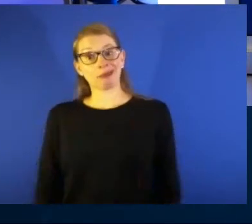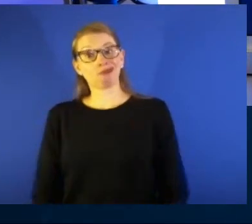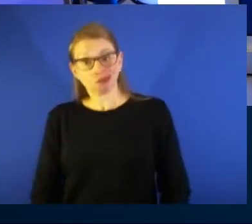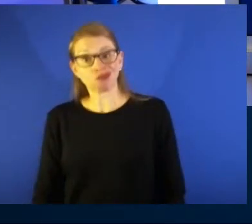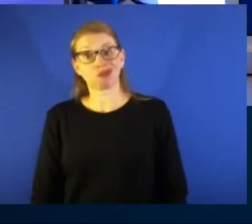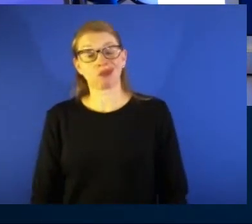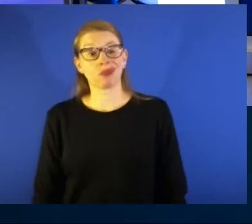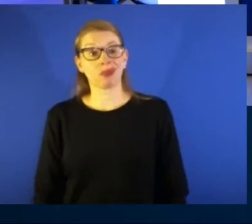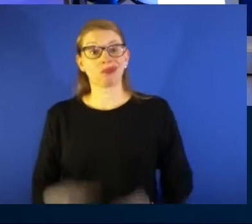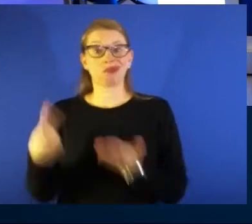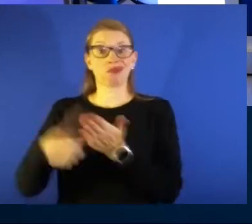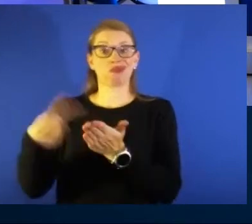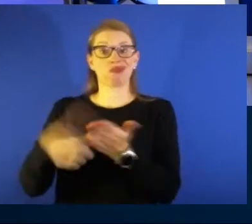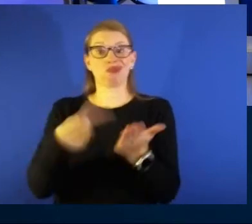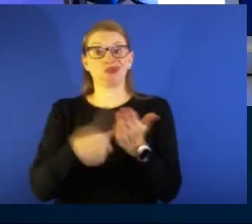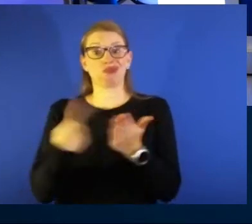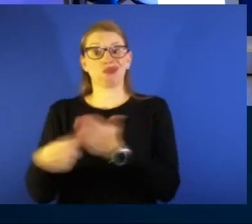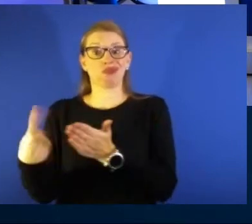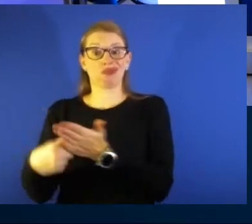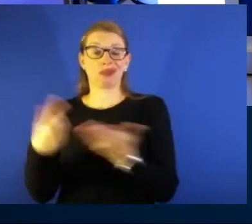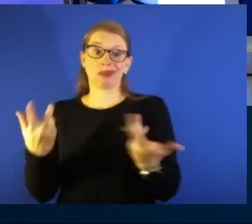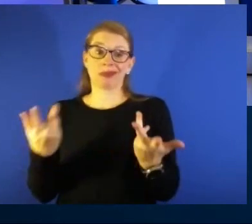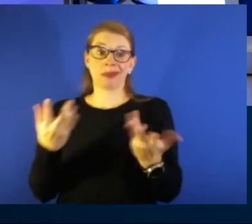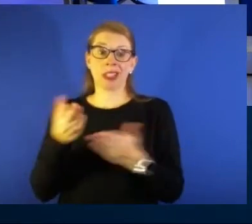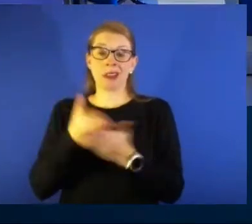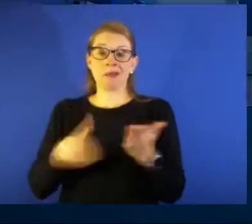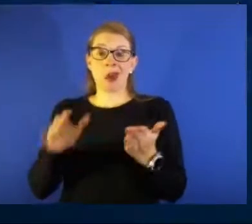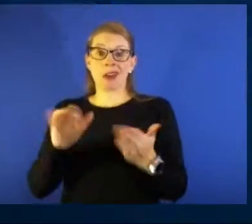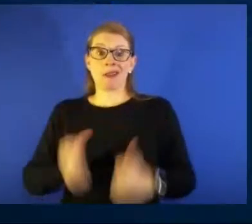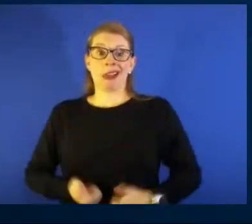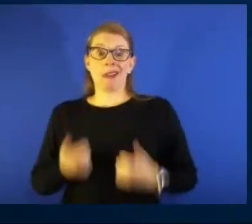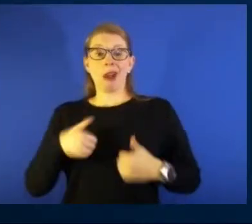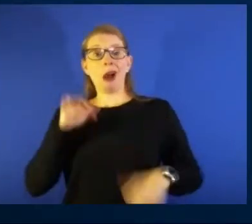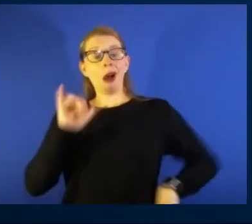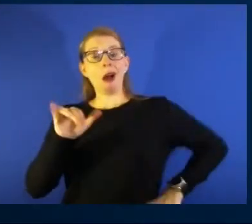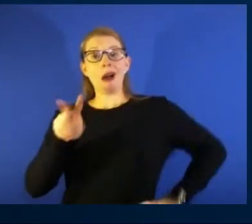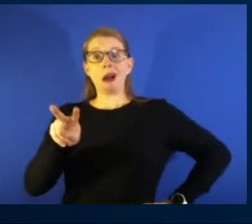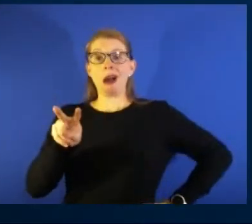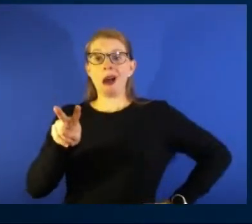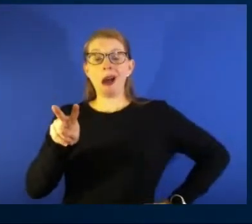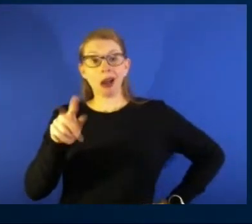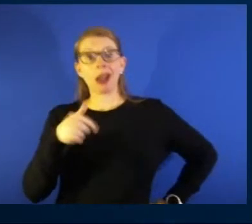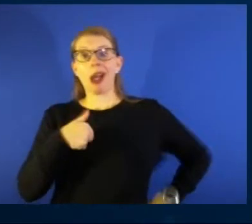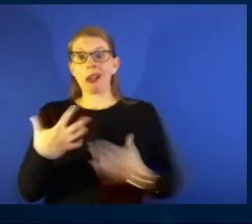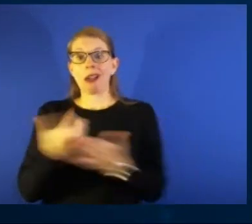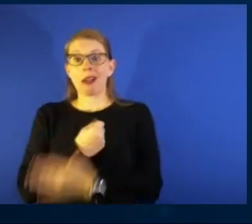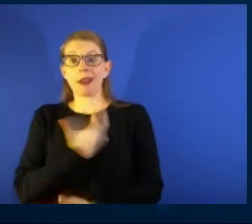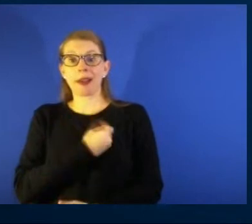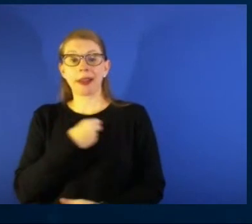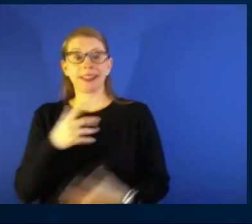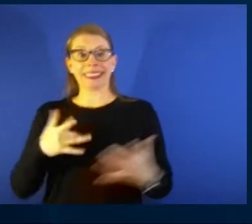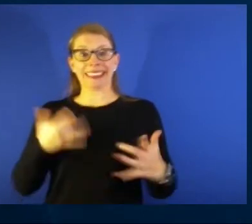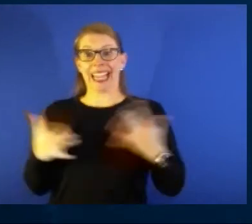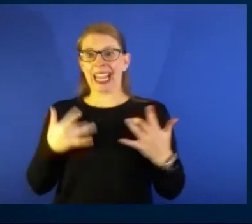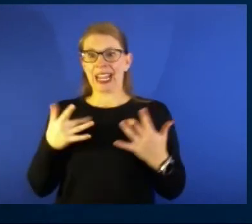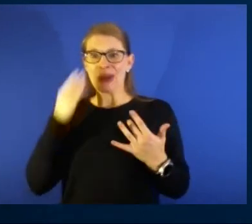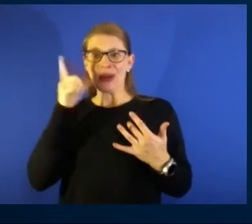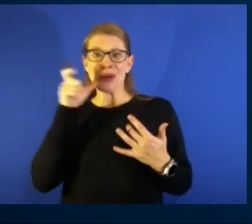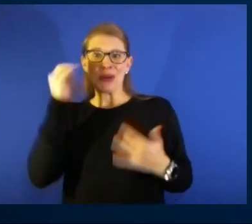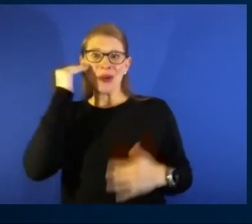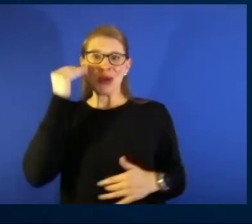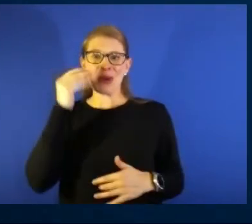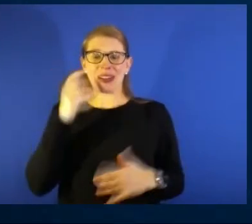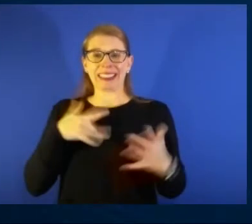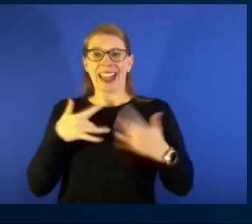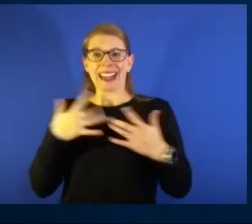discussion is around. It's He's part like- of the deal, right? He even saw it on the news. Like, oh, I'm in that number. Yeah. Like, Who knew they'd be excited about Yes, getting you their are. shot? So